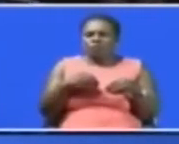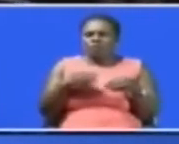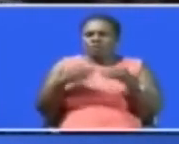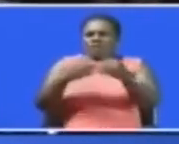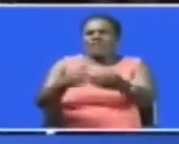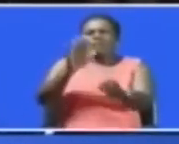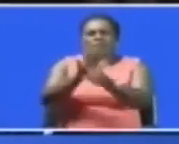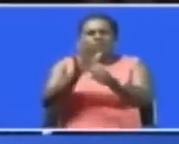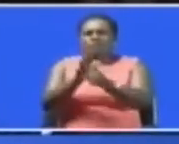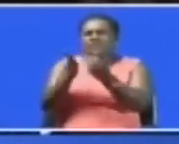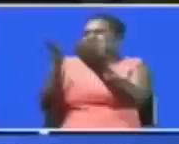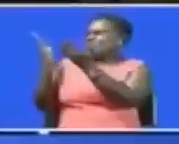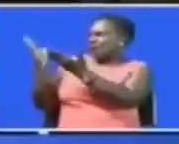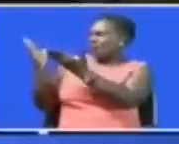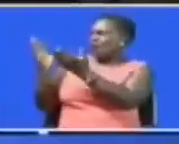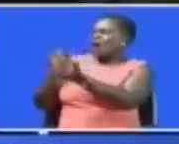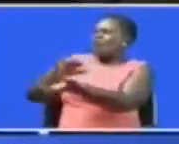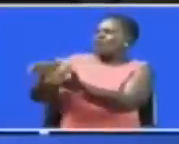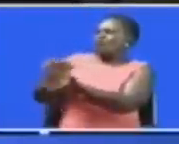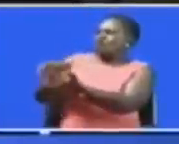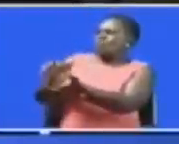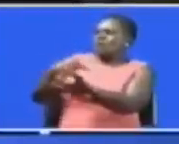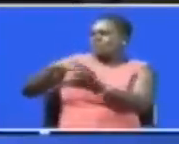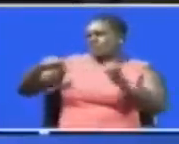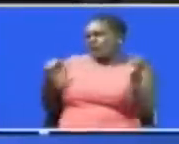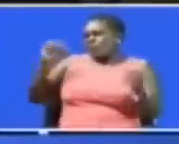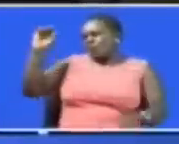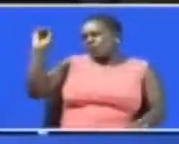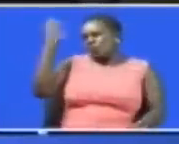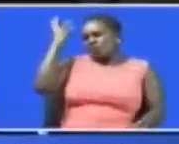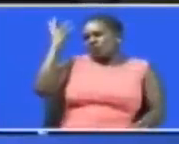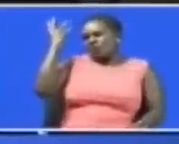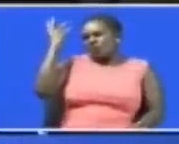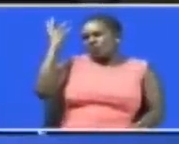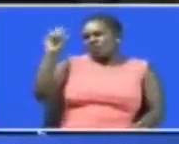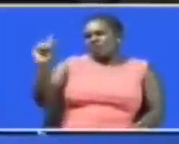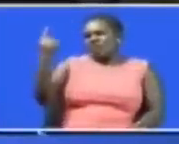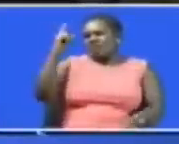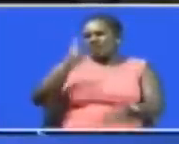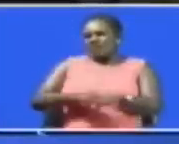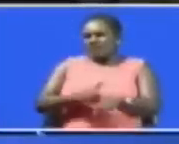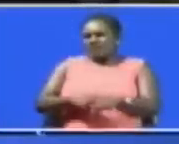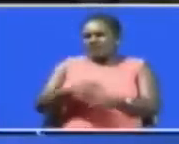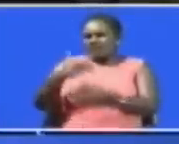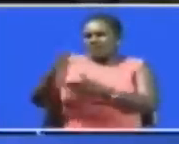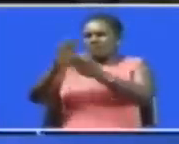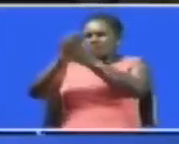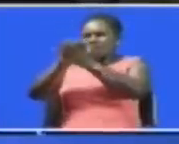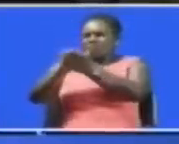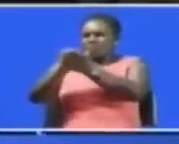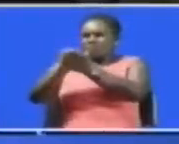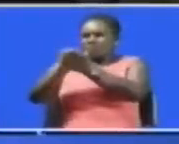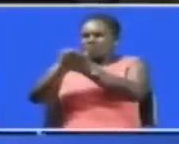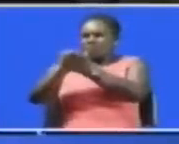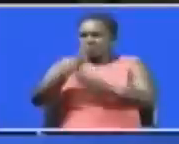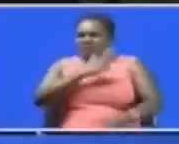I think he's the leader of majority. Yeah. Yes, first of all, first of all, I'm very happy that Senator Orengo, it's for the first time since the handshake,